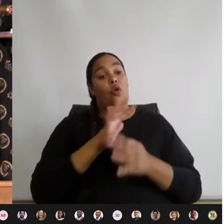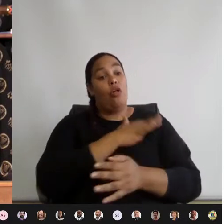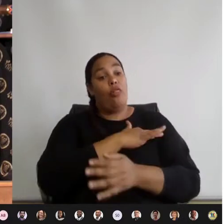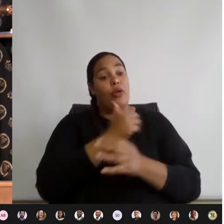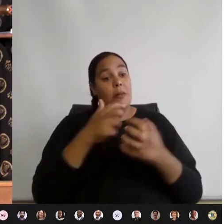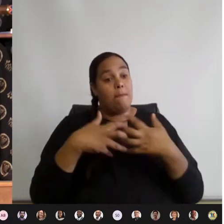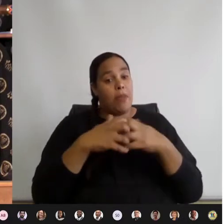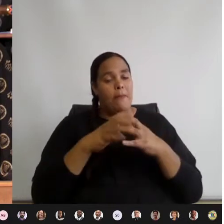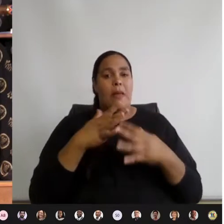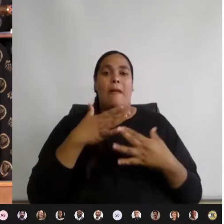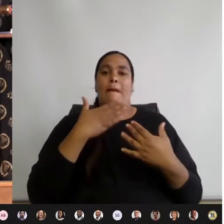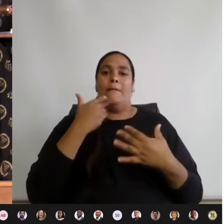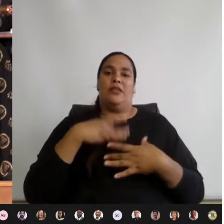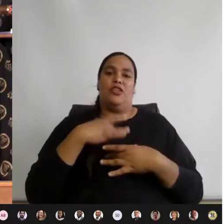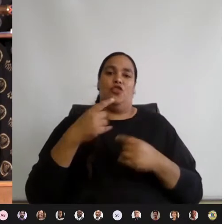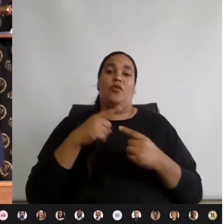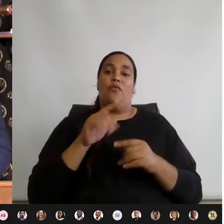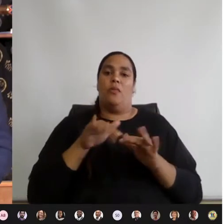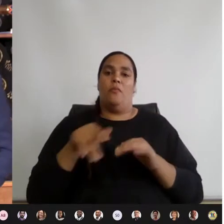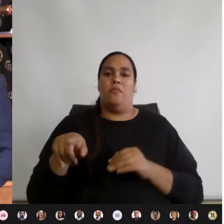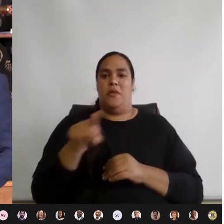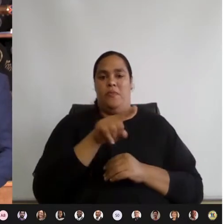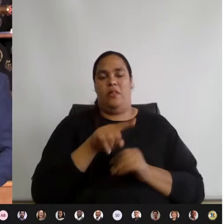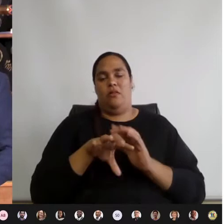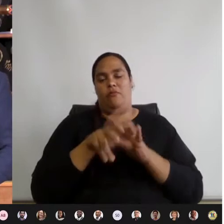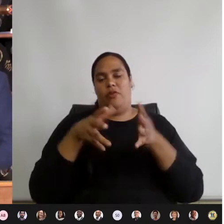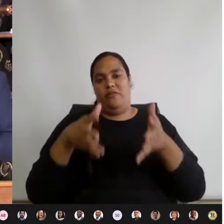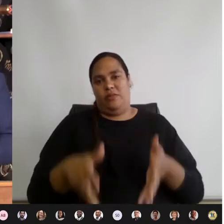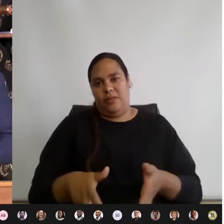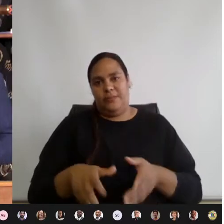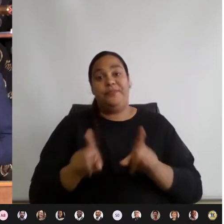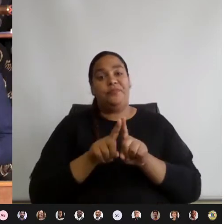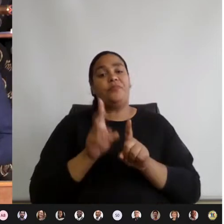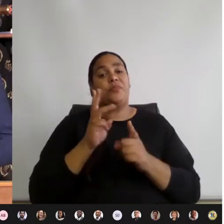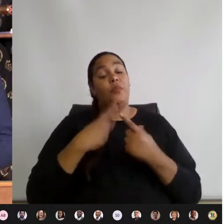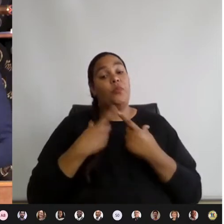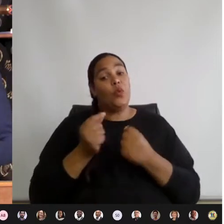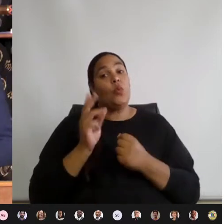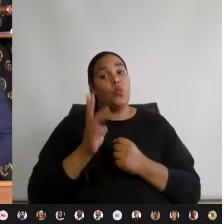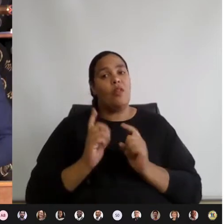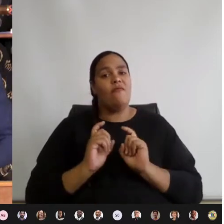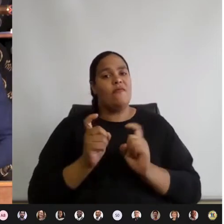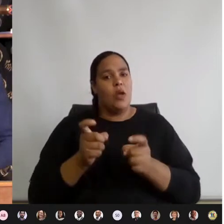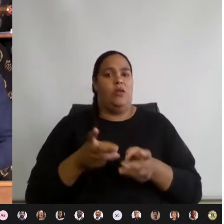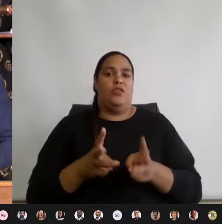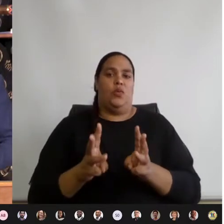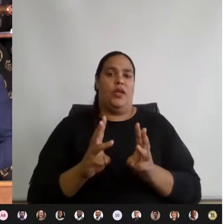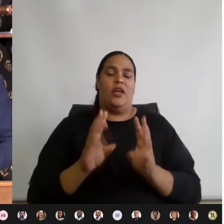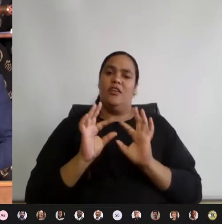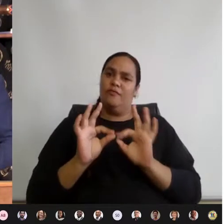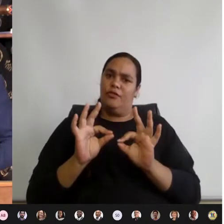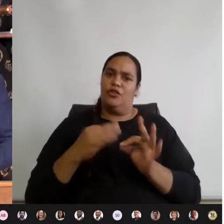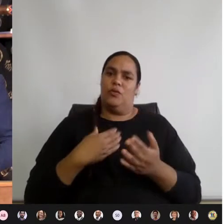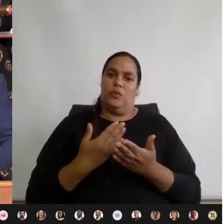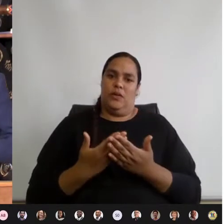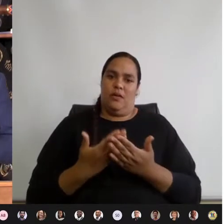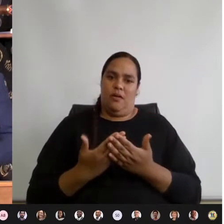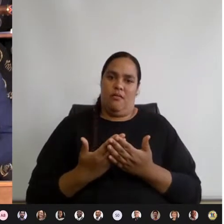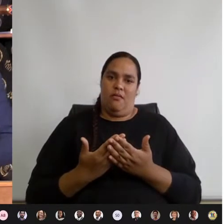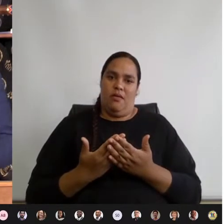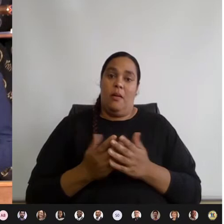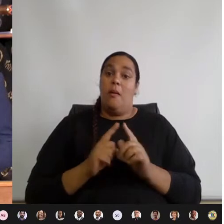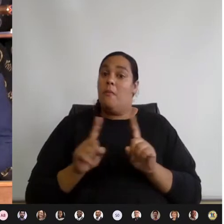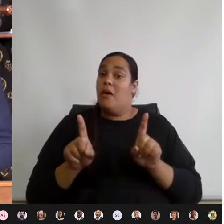best interests of the citizens of this province. And we will do it as fast as we can, as efficiently as we can, but